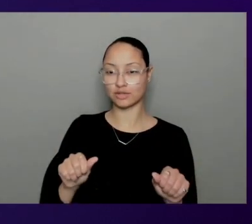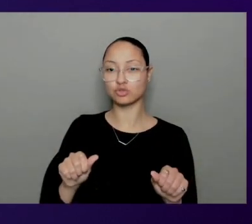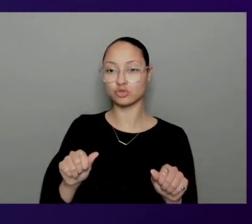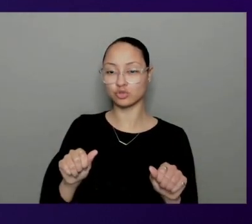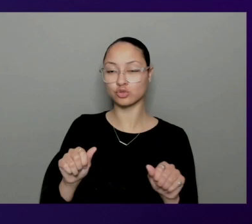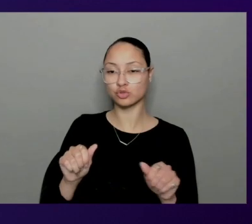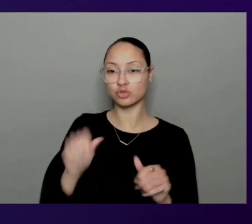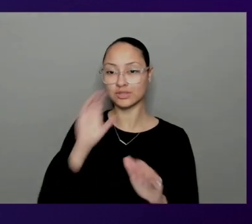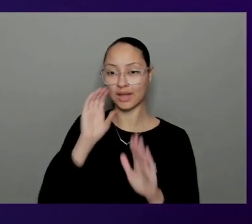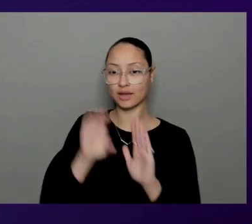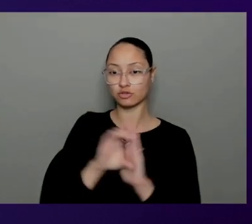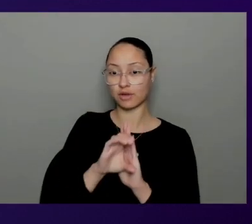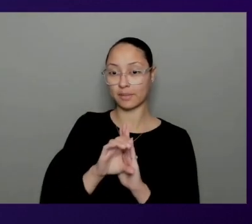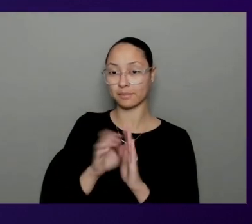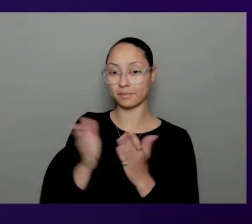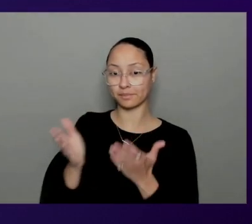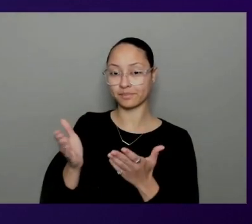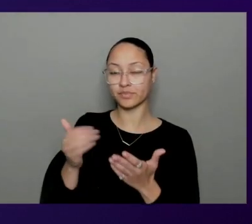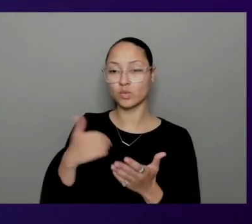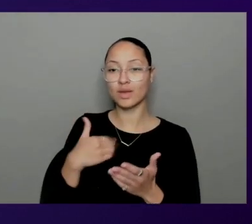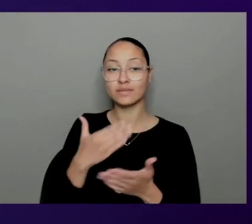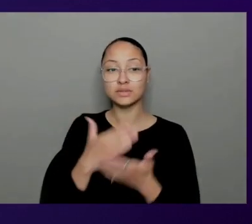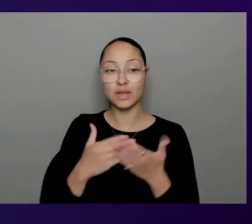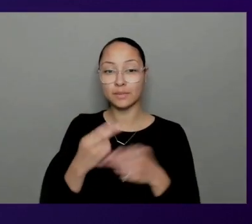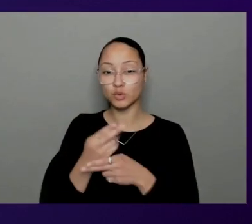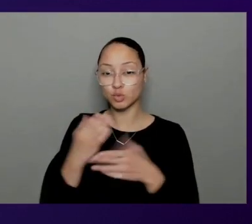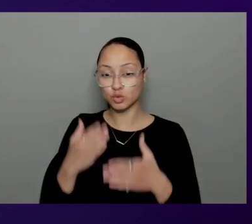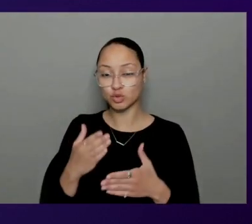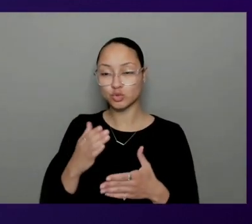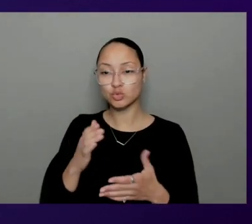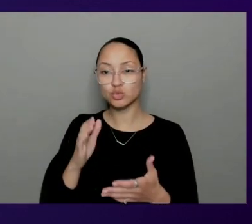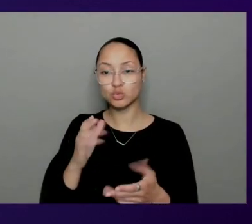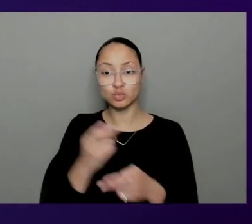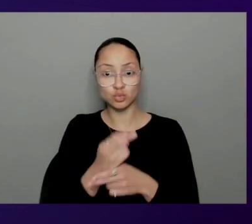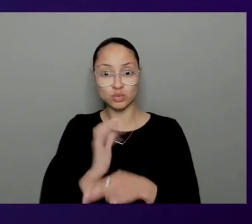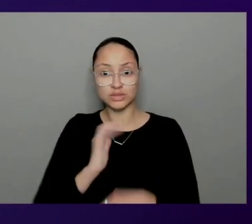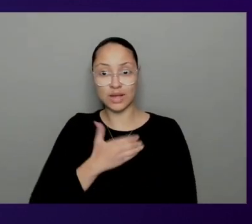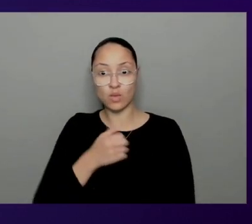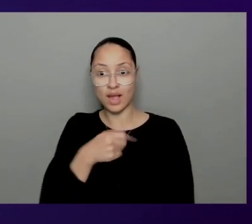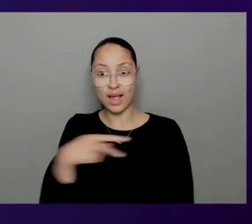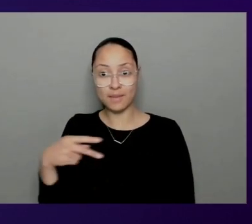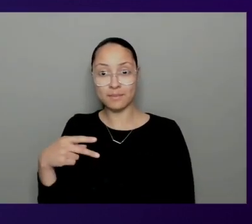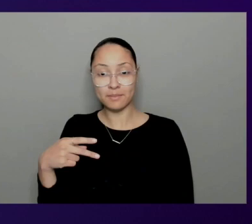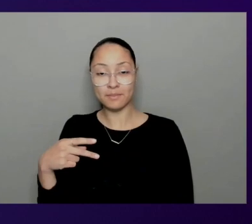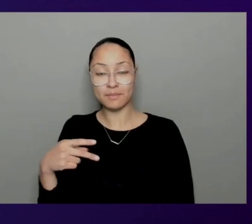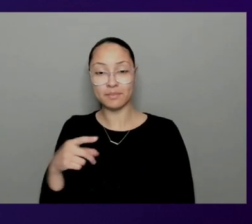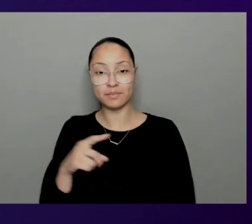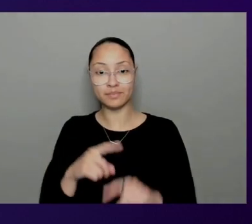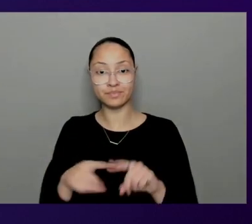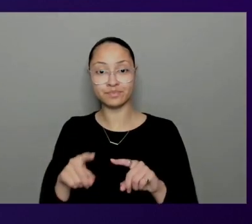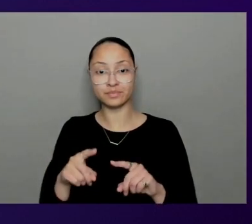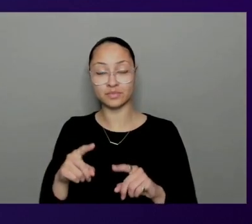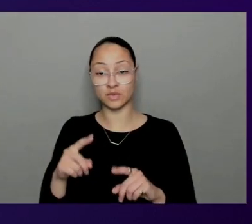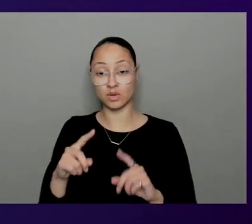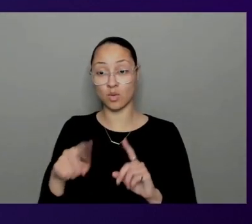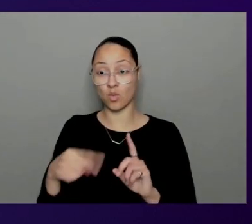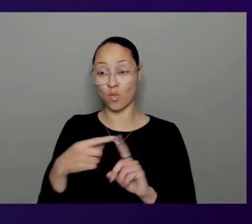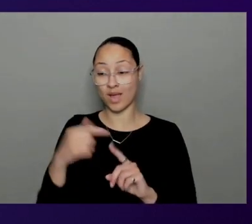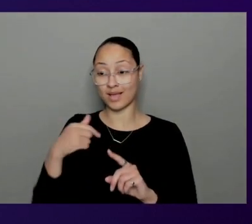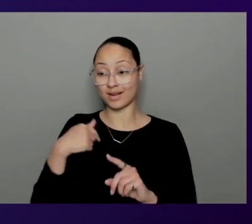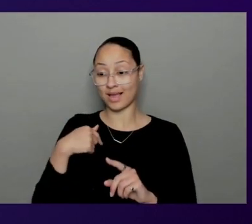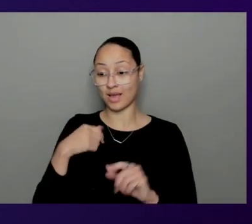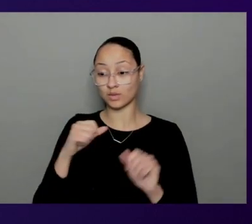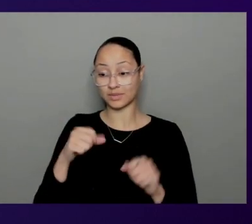have users that listen into our application, but when you saw the confetti come down, Yeah. that was because I was subscribing to when a success